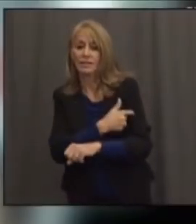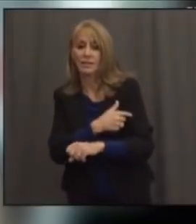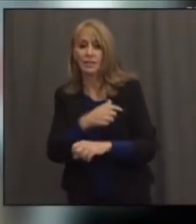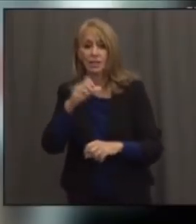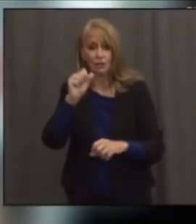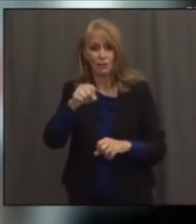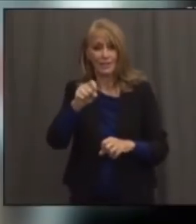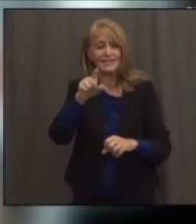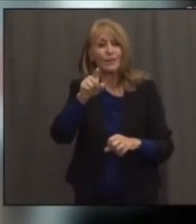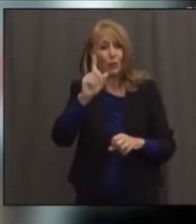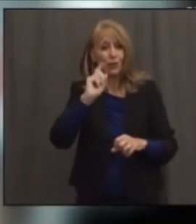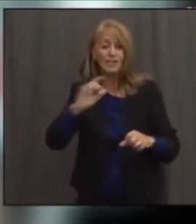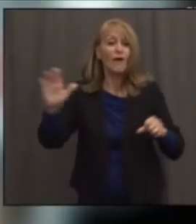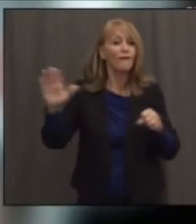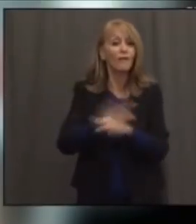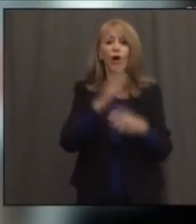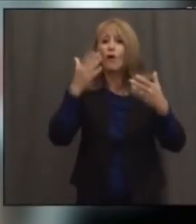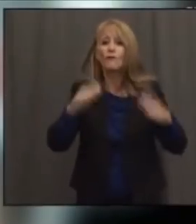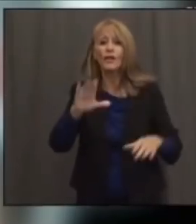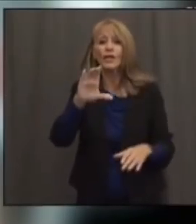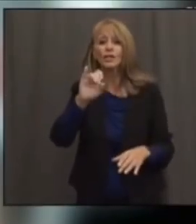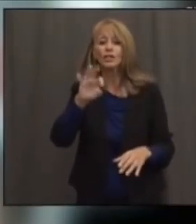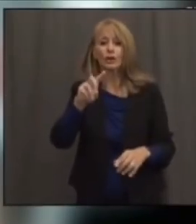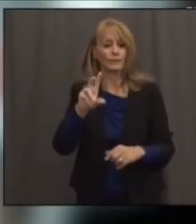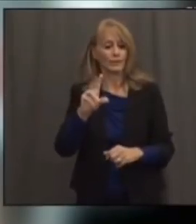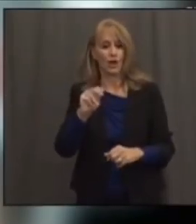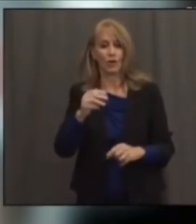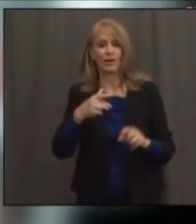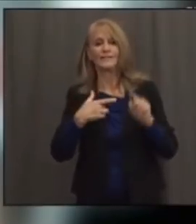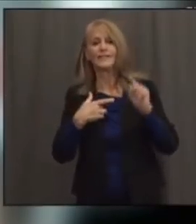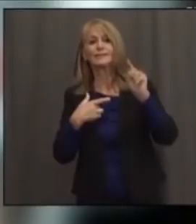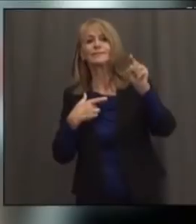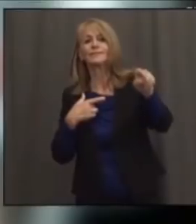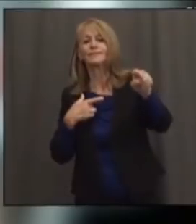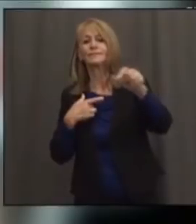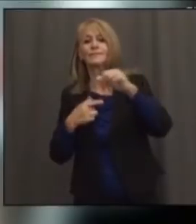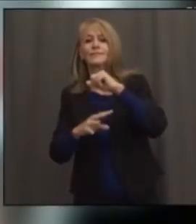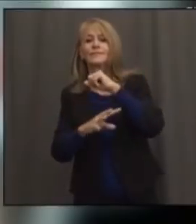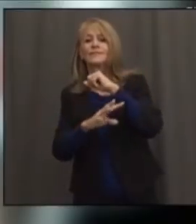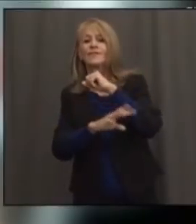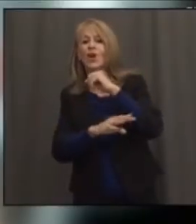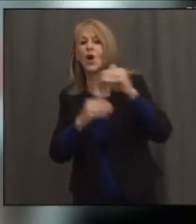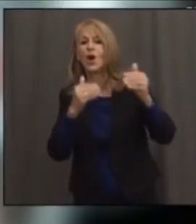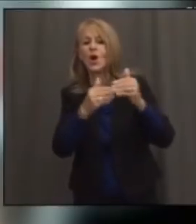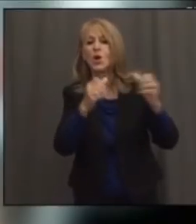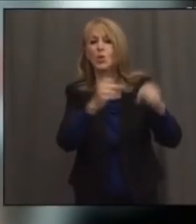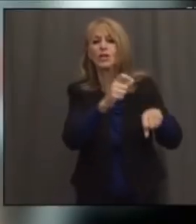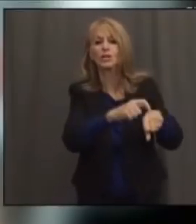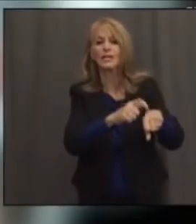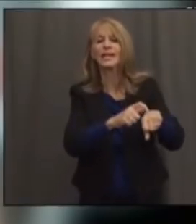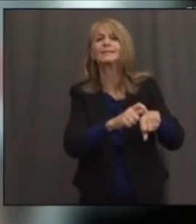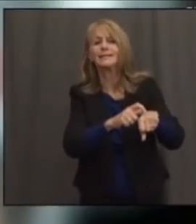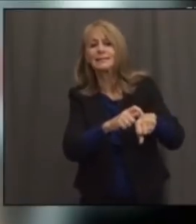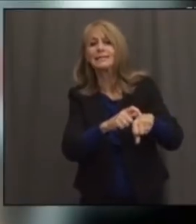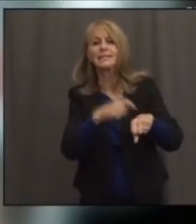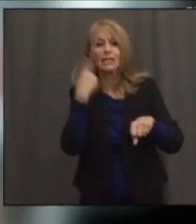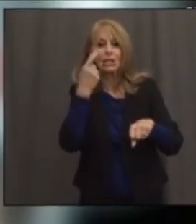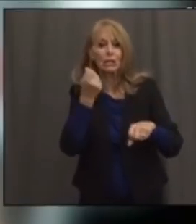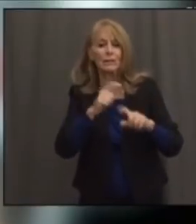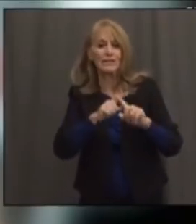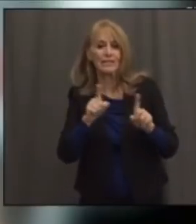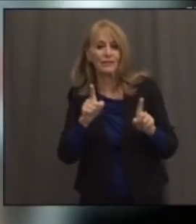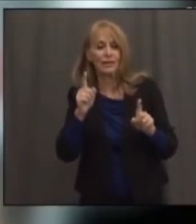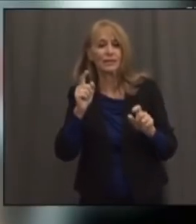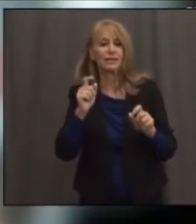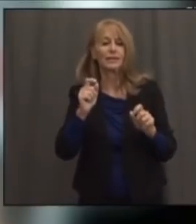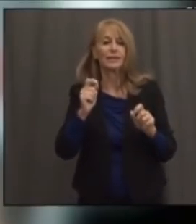is an interim victory. And I think that the next round of COVID and how we grapple with it is going to look different. The risk profile is